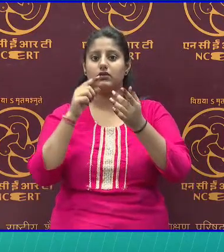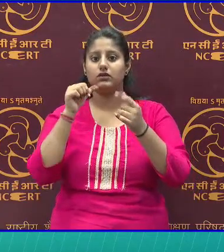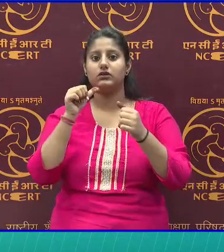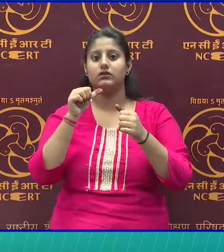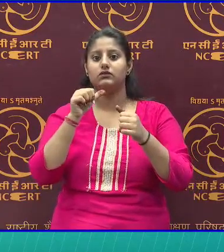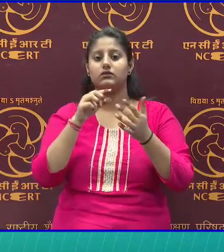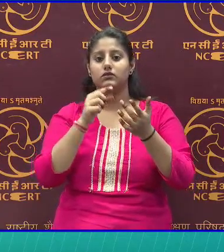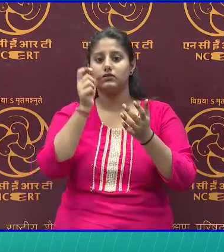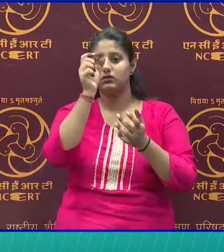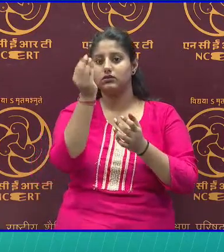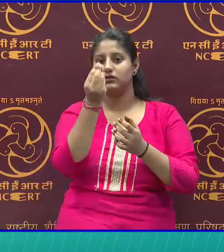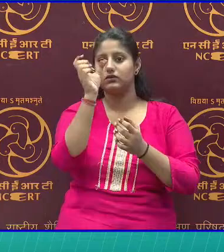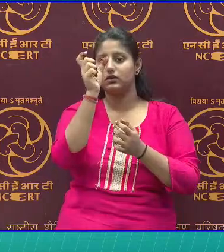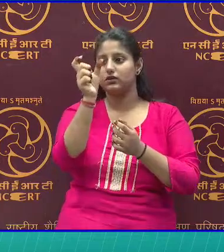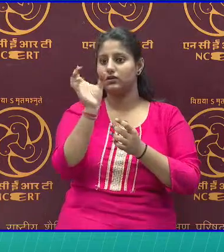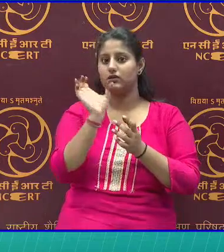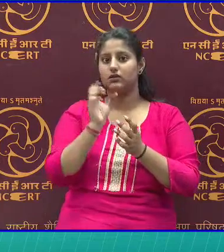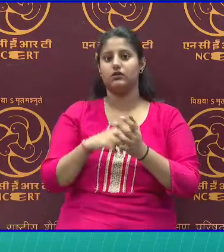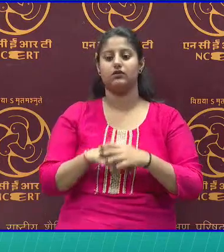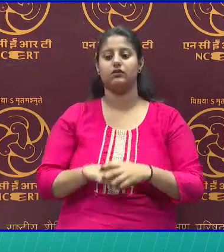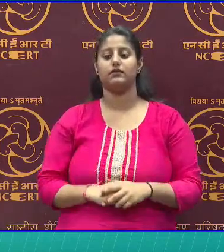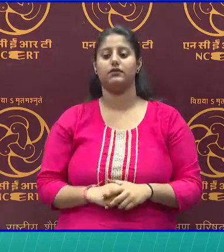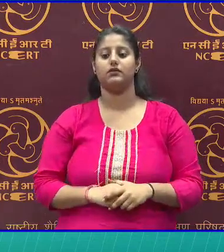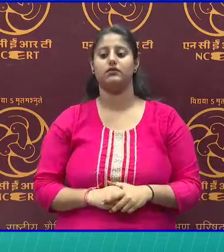items could, which has. push the book a little upward.